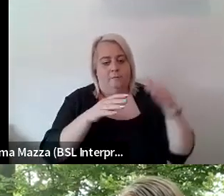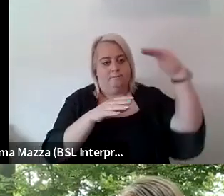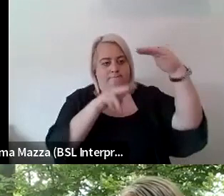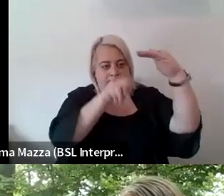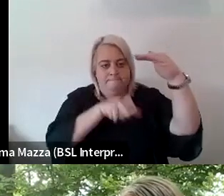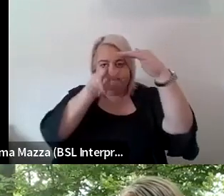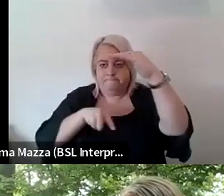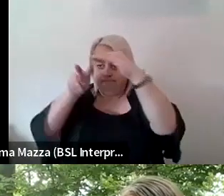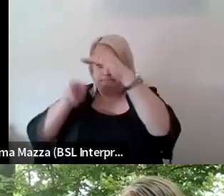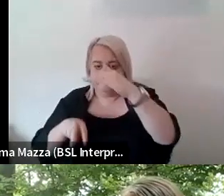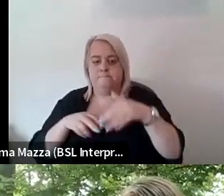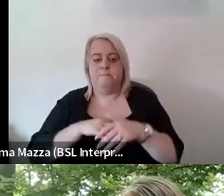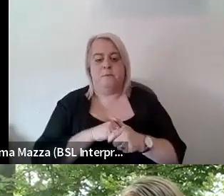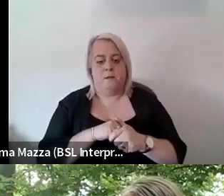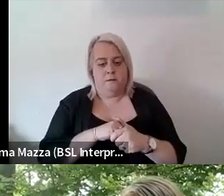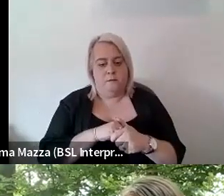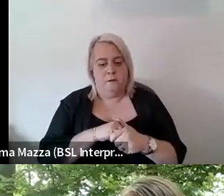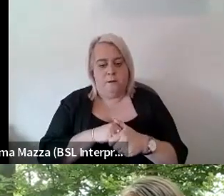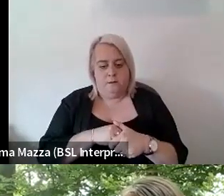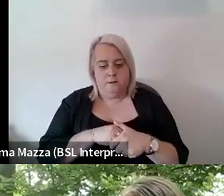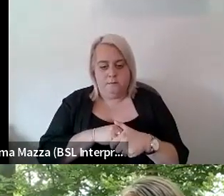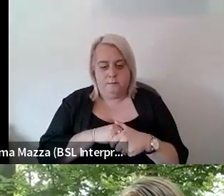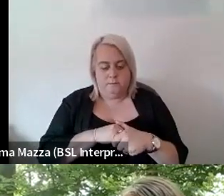website for my screen reader to interact well with it.